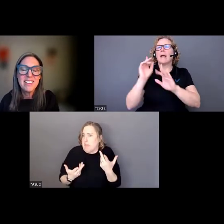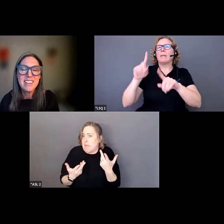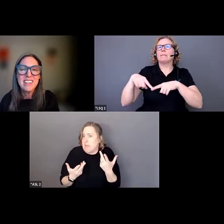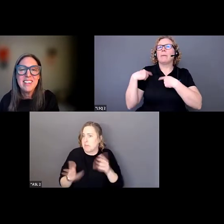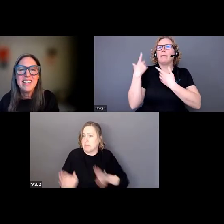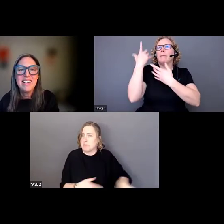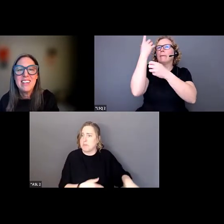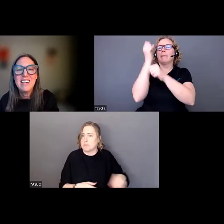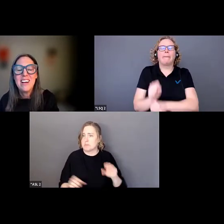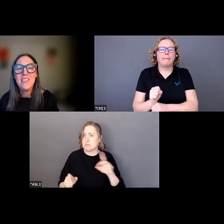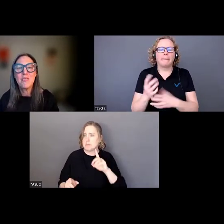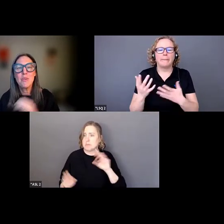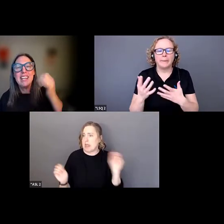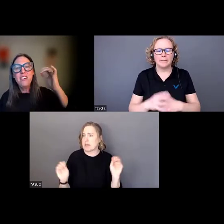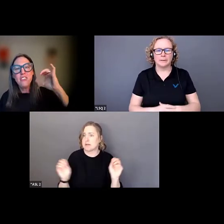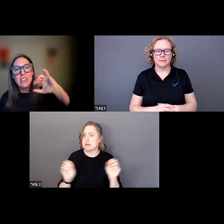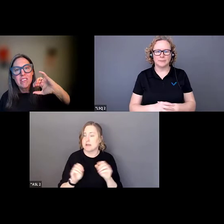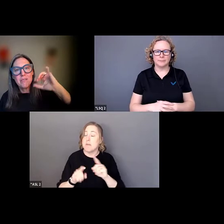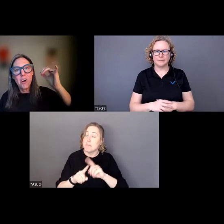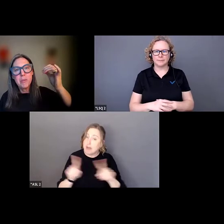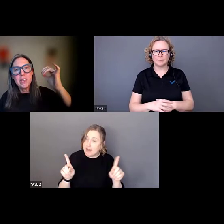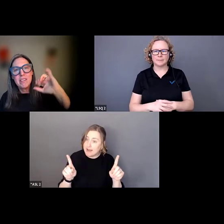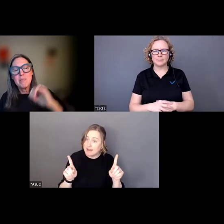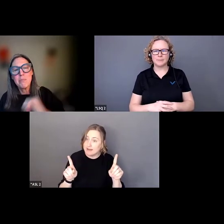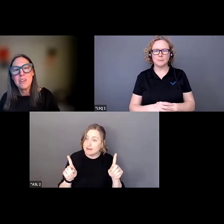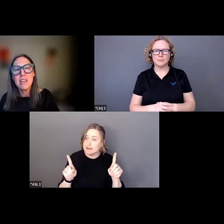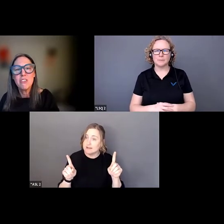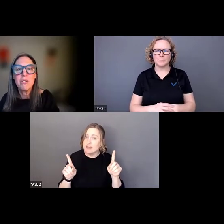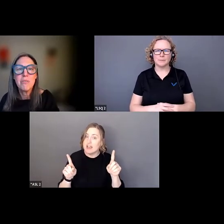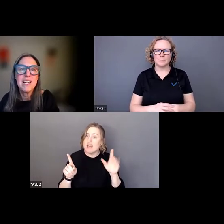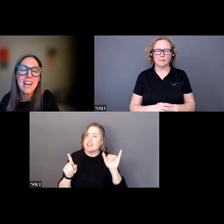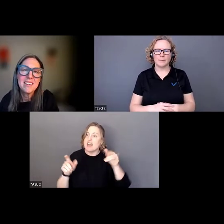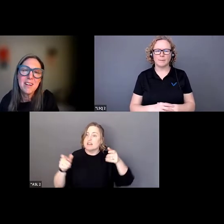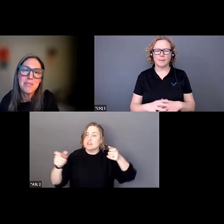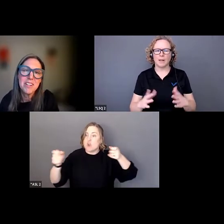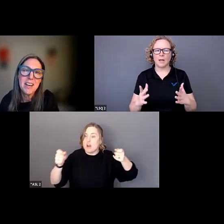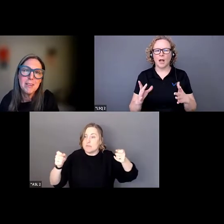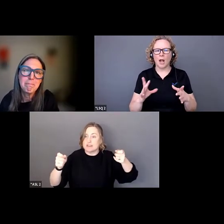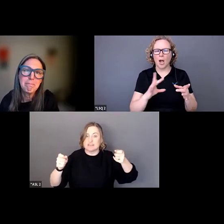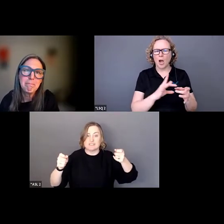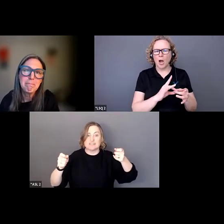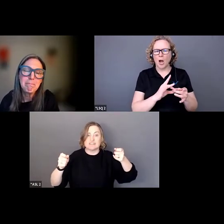widespread, and how these relations of dominance and subordination are reenacted.